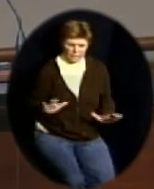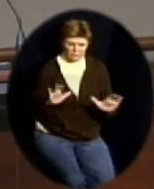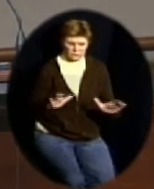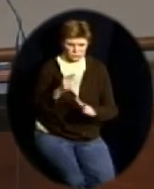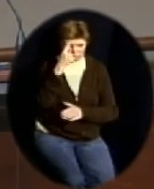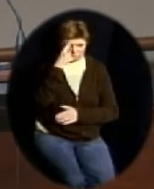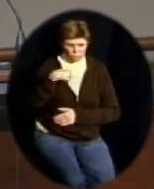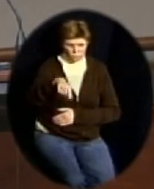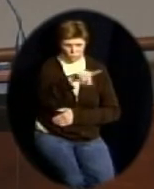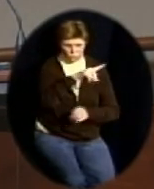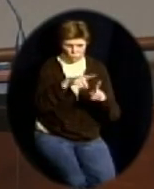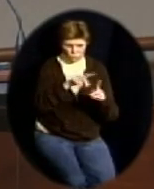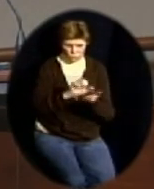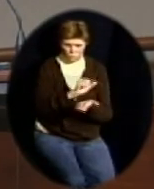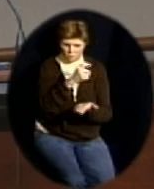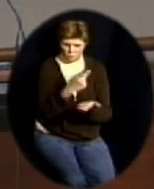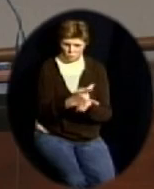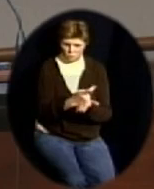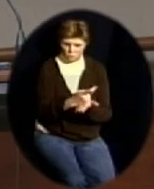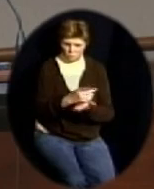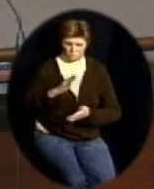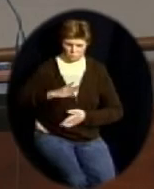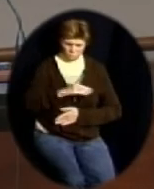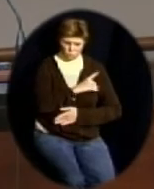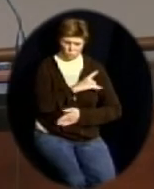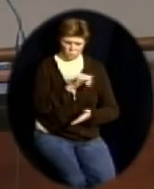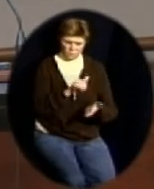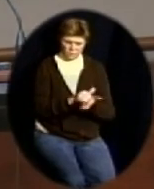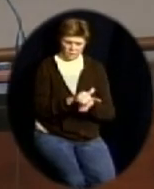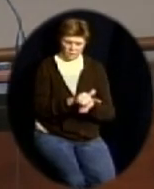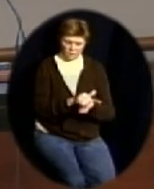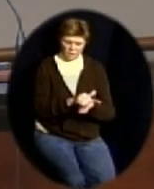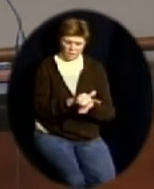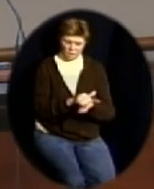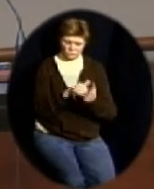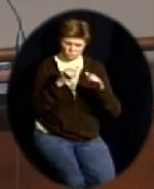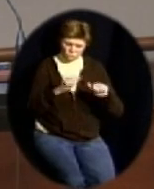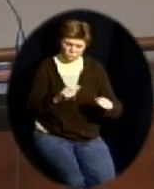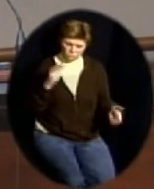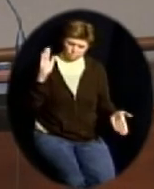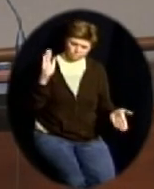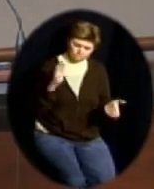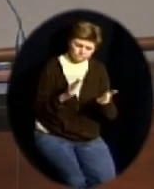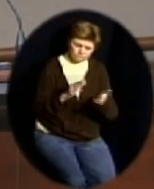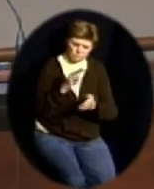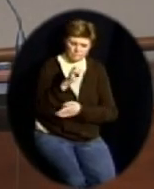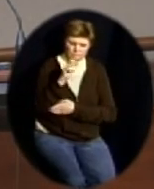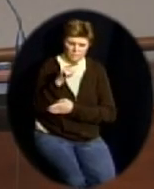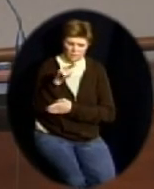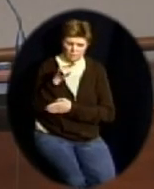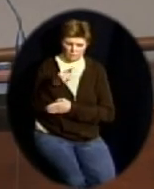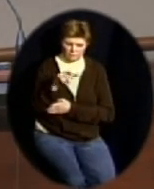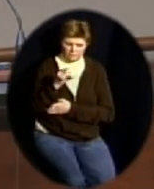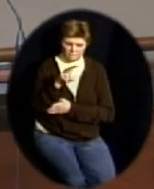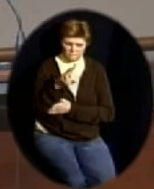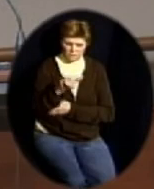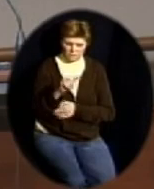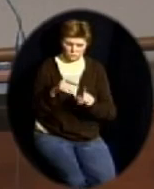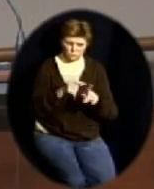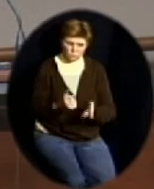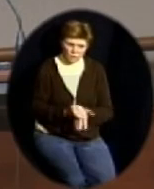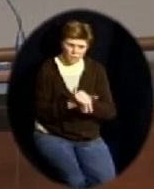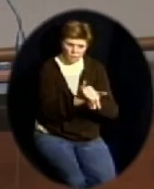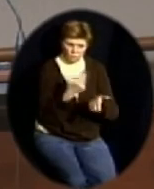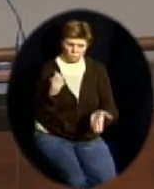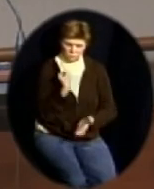favor somewhat lowering of the mill levy. In closing, I believe the community has always supported the school systems,